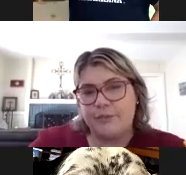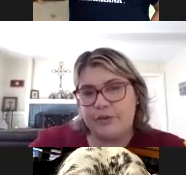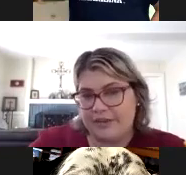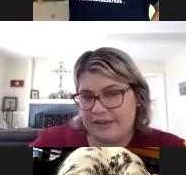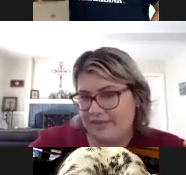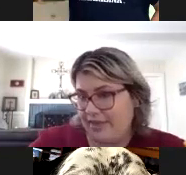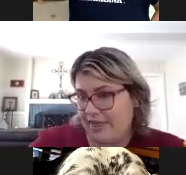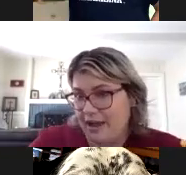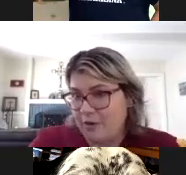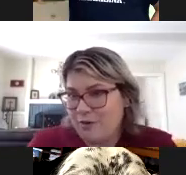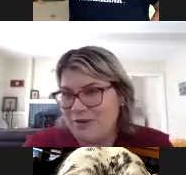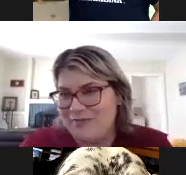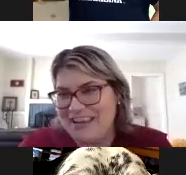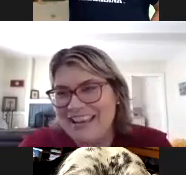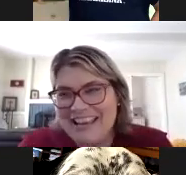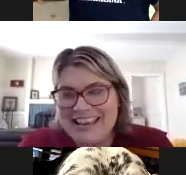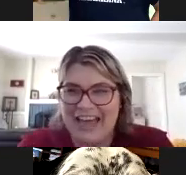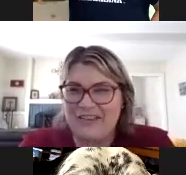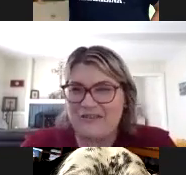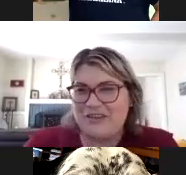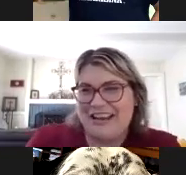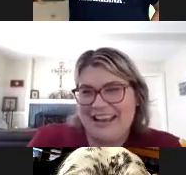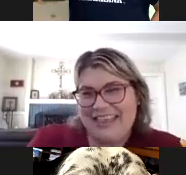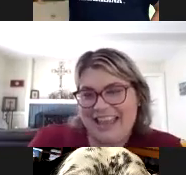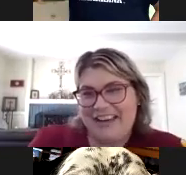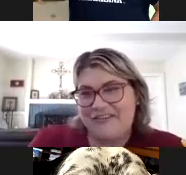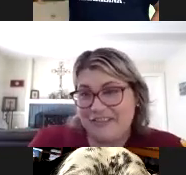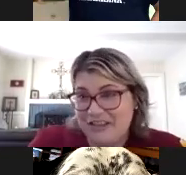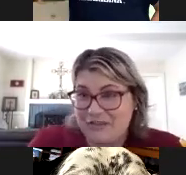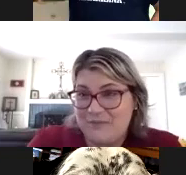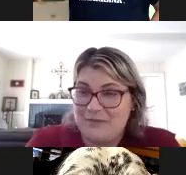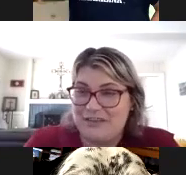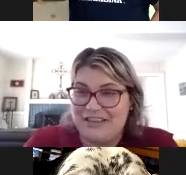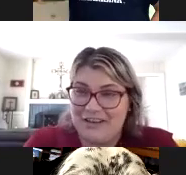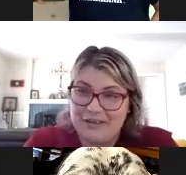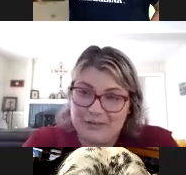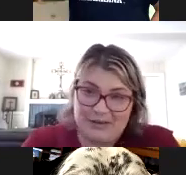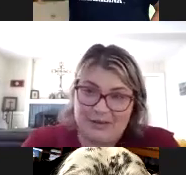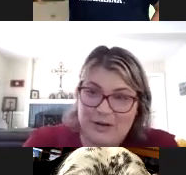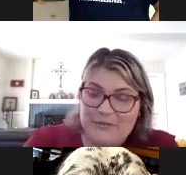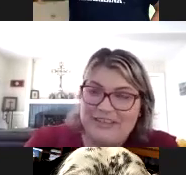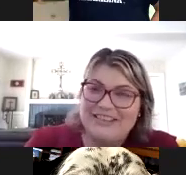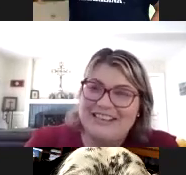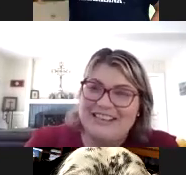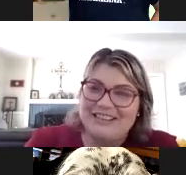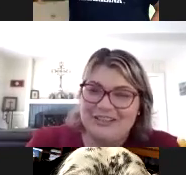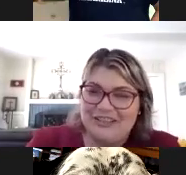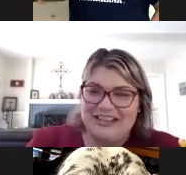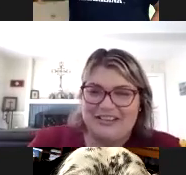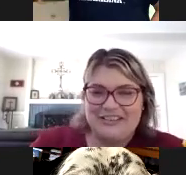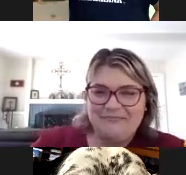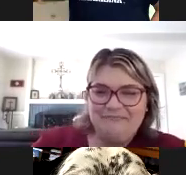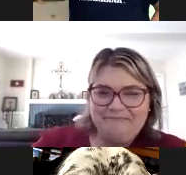has more than that would be California, and they have 53 members of the House based on their population and